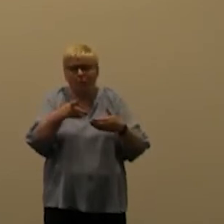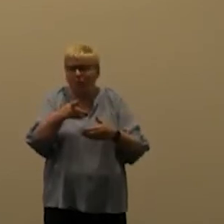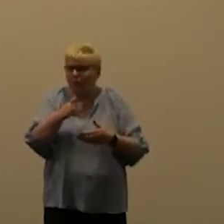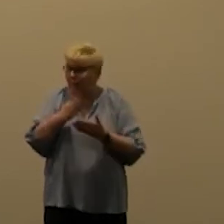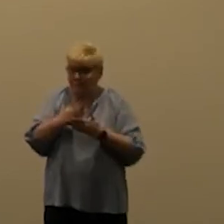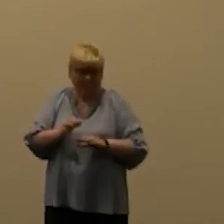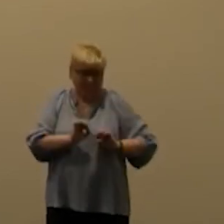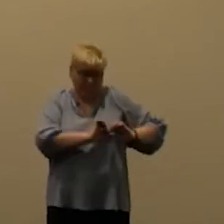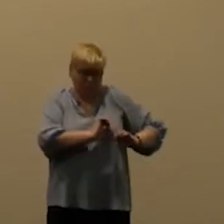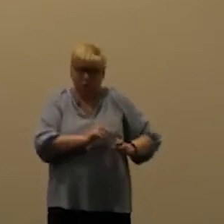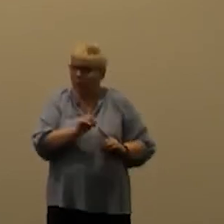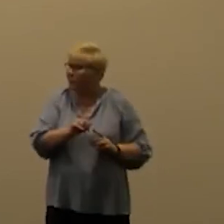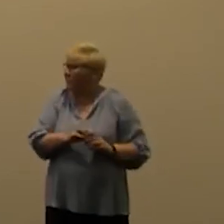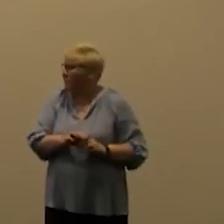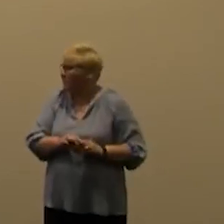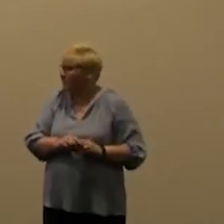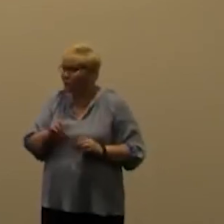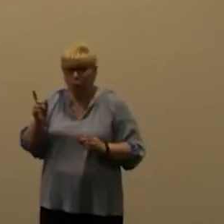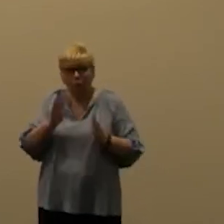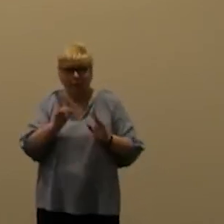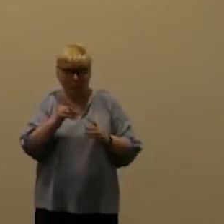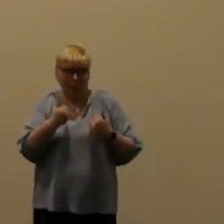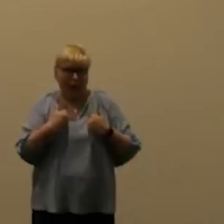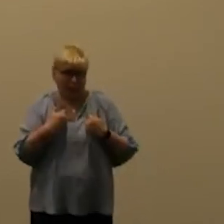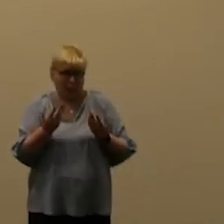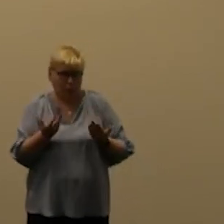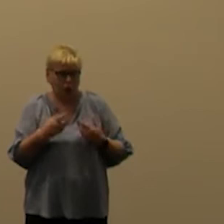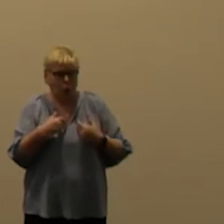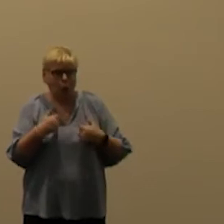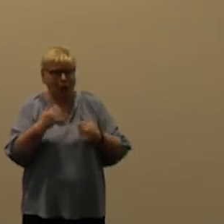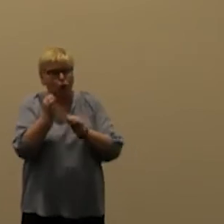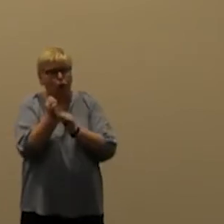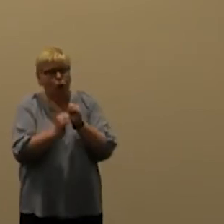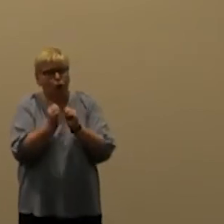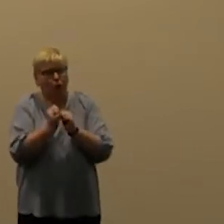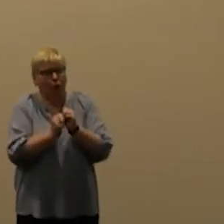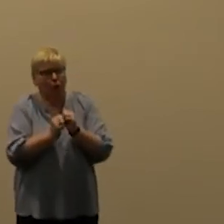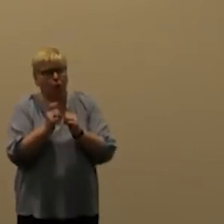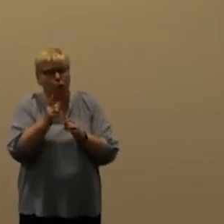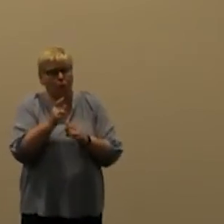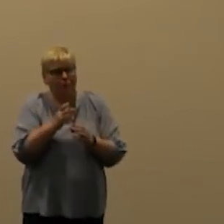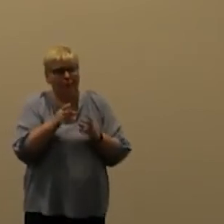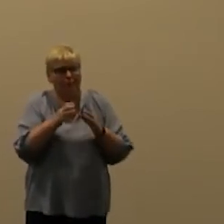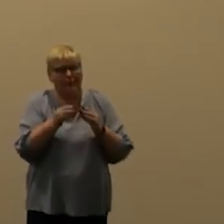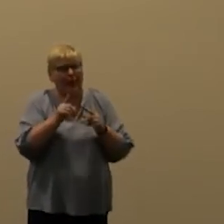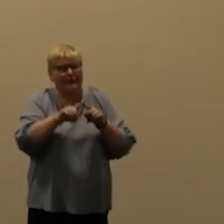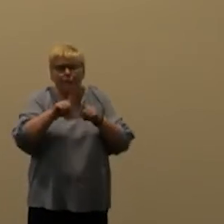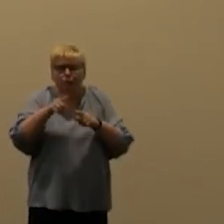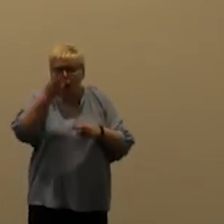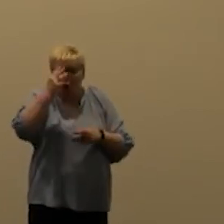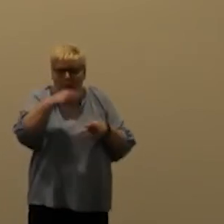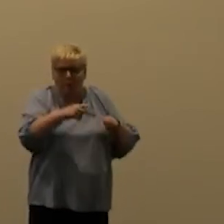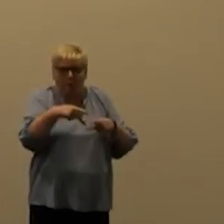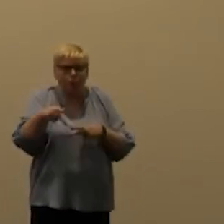definitely one for you. So that's exactly what I do. So we structure it to enable lots of different learning paths. So we